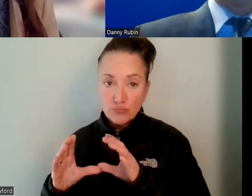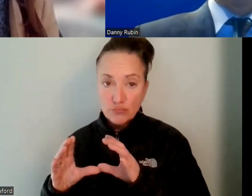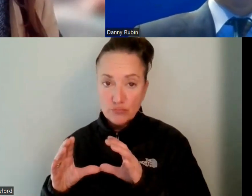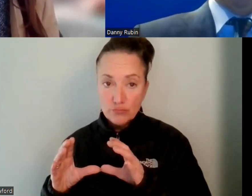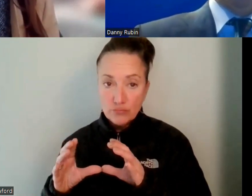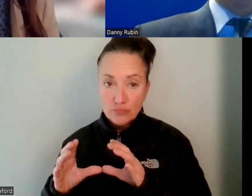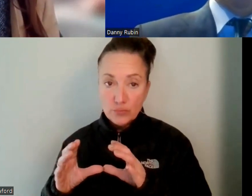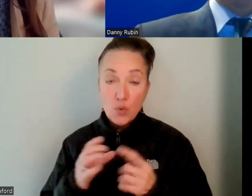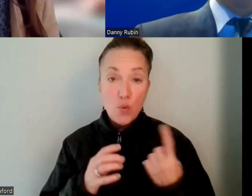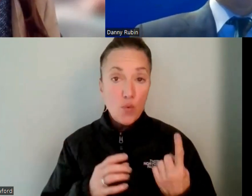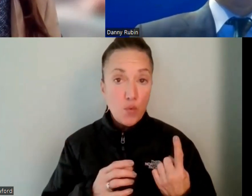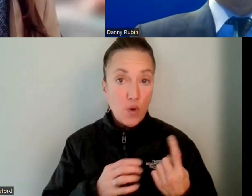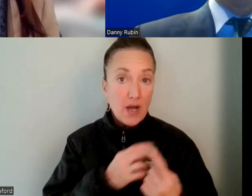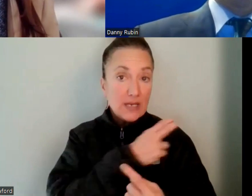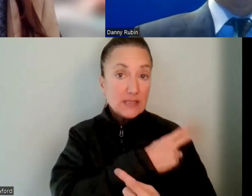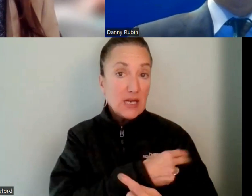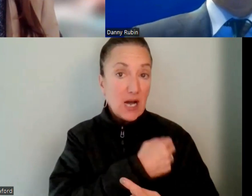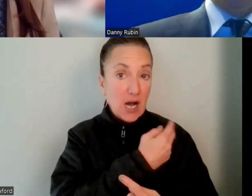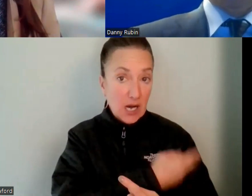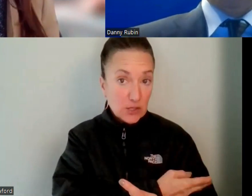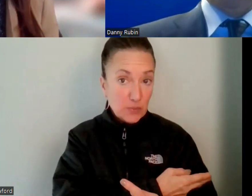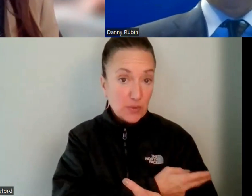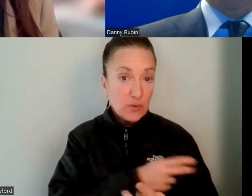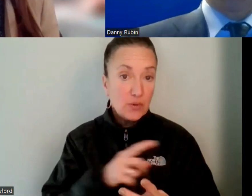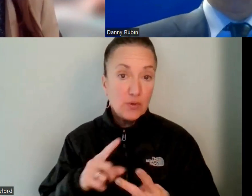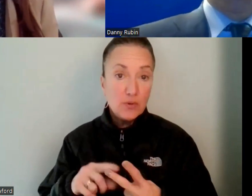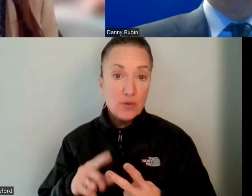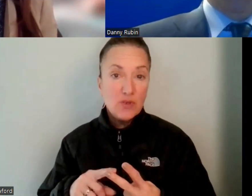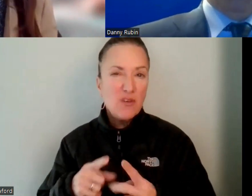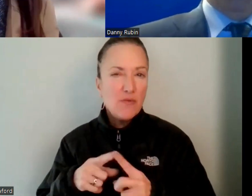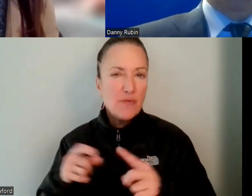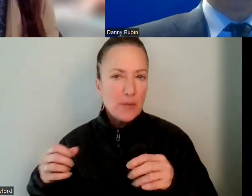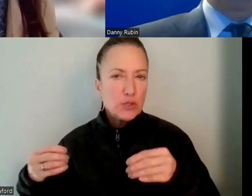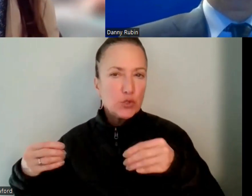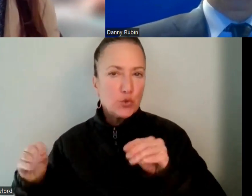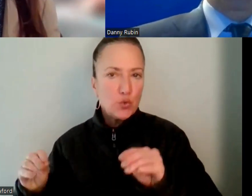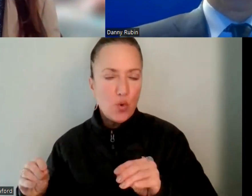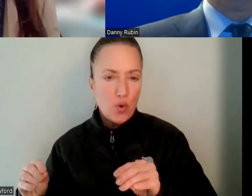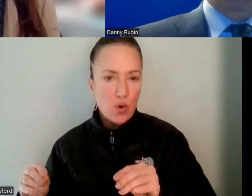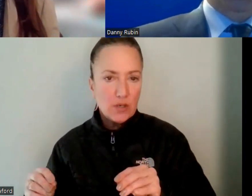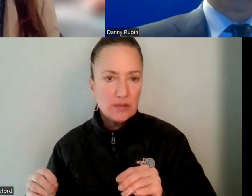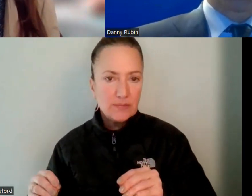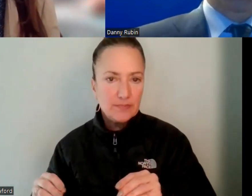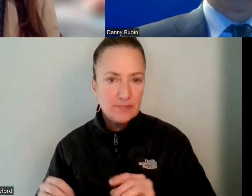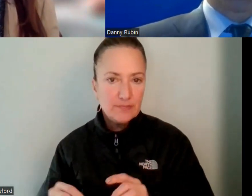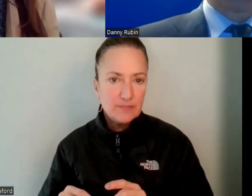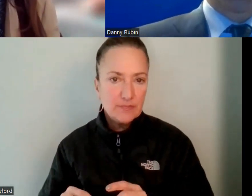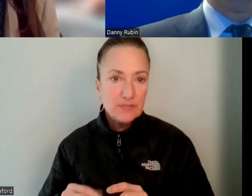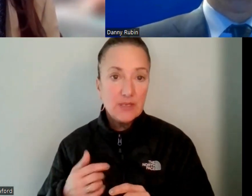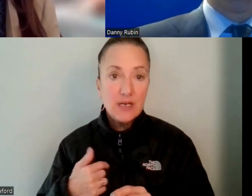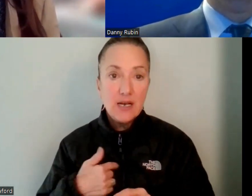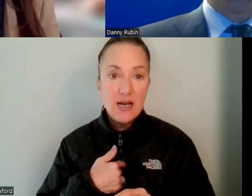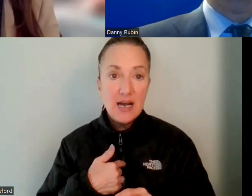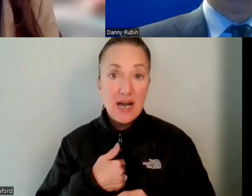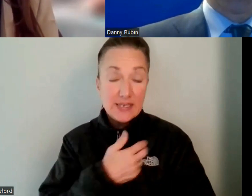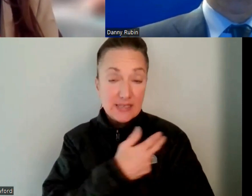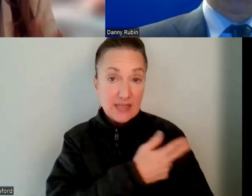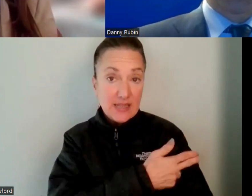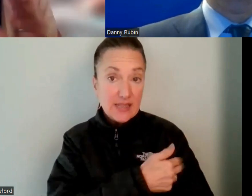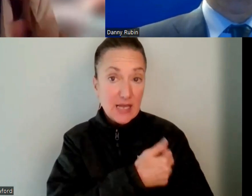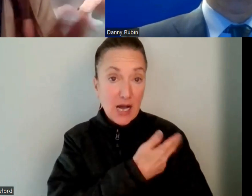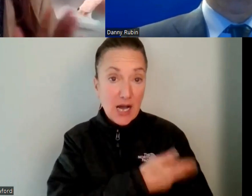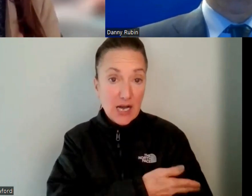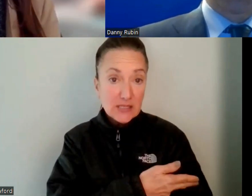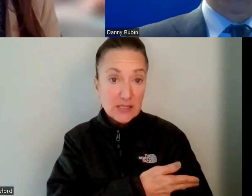is the hospital setting one, and the other one is a retail store setting one. I did the hospital